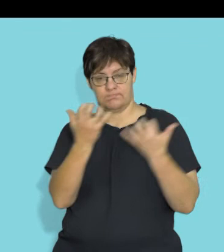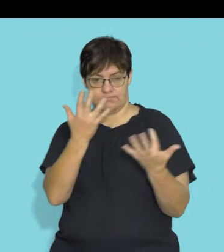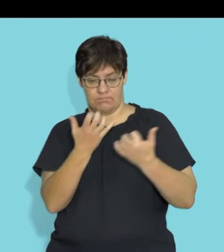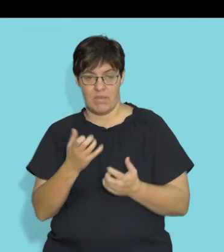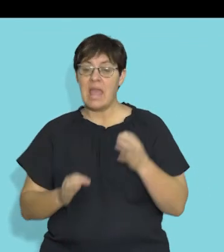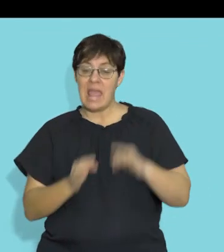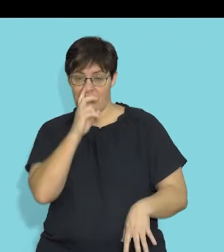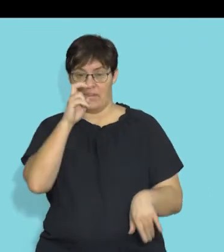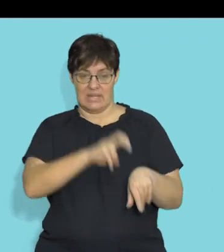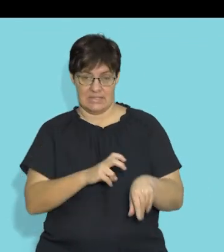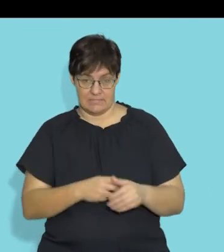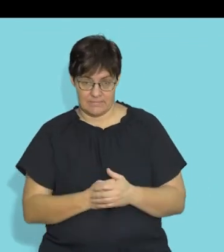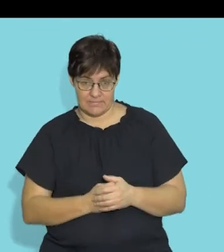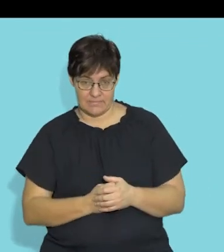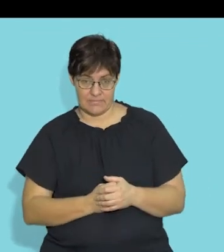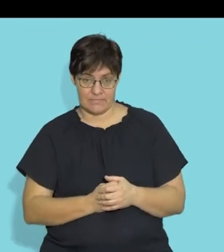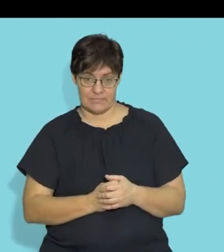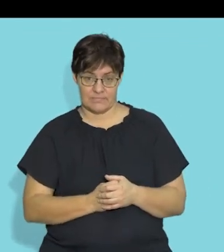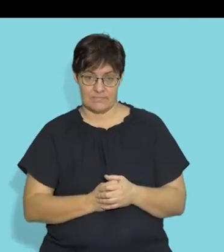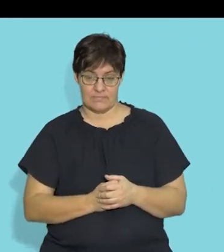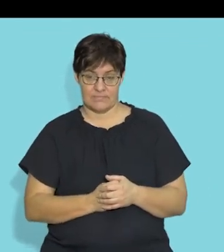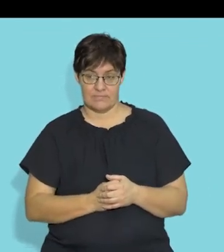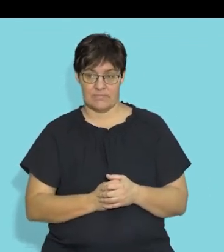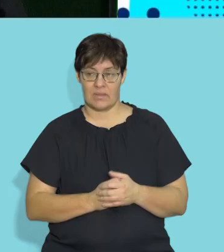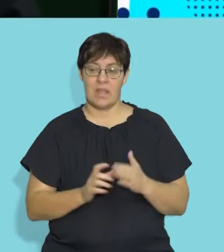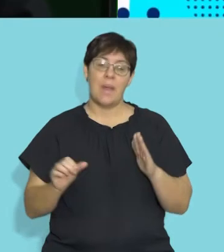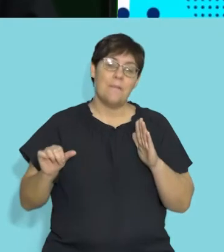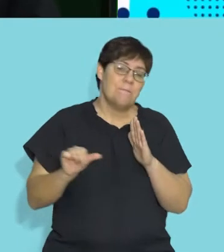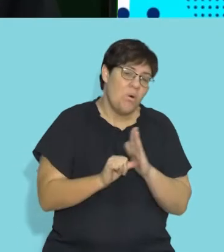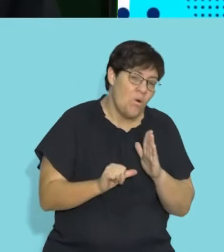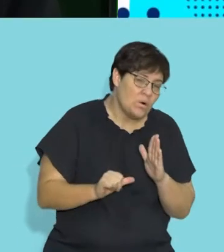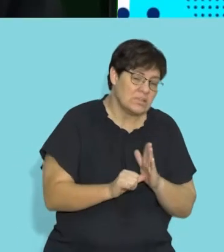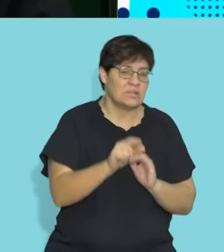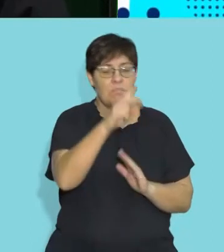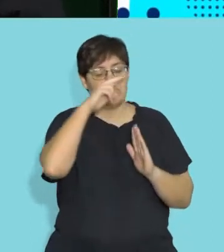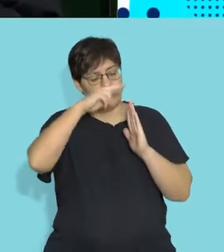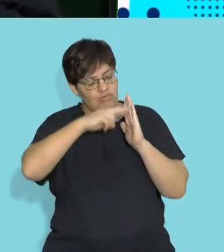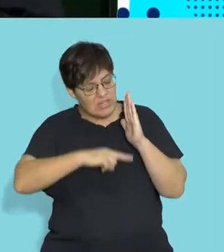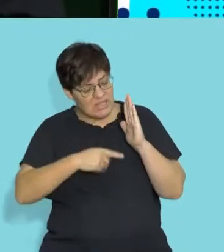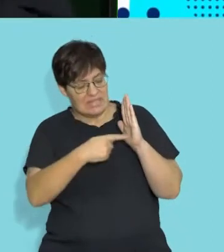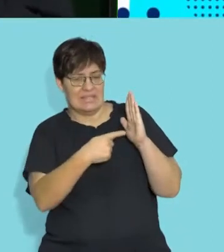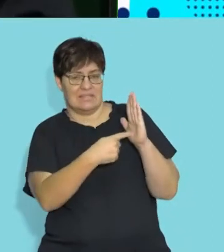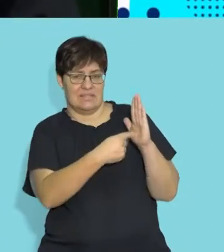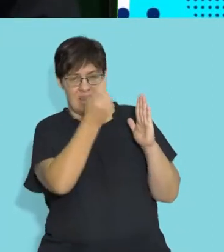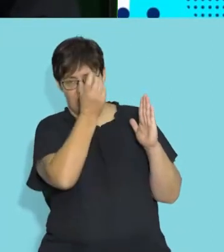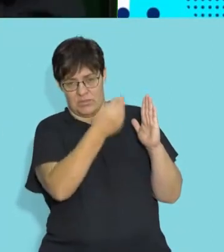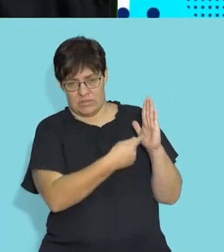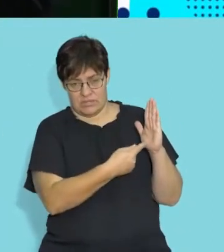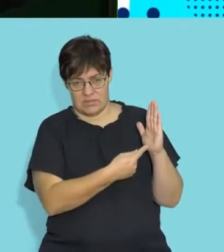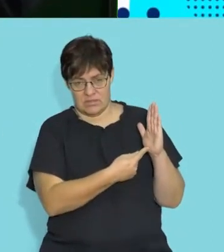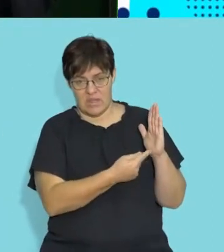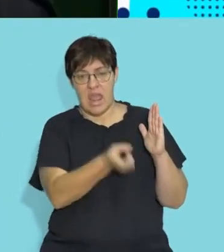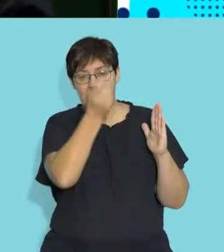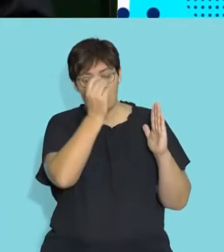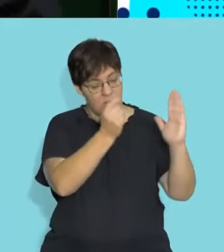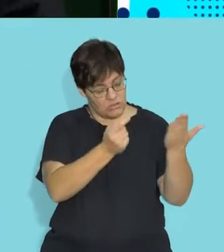calculations where required. Right? It is important to read the information.